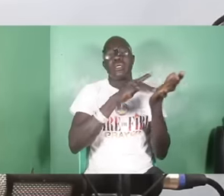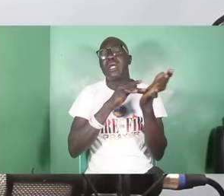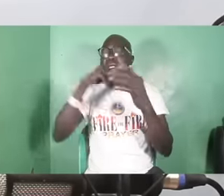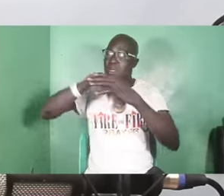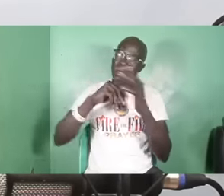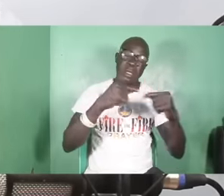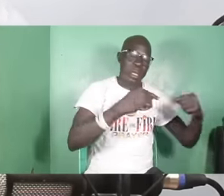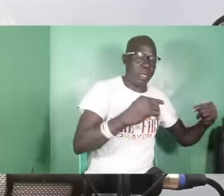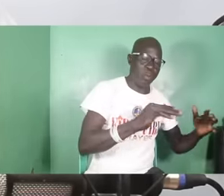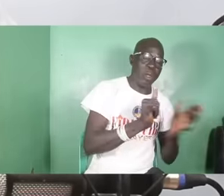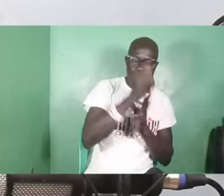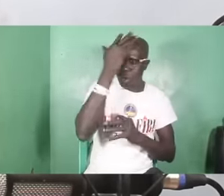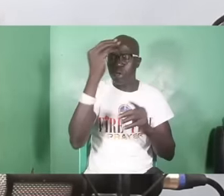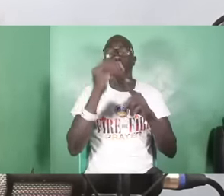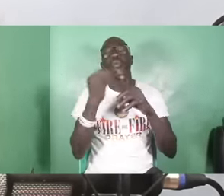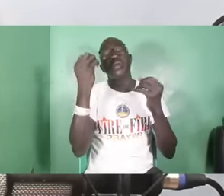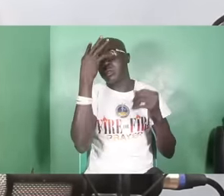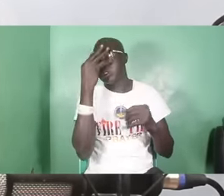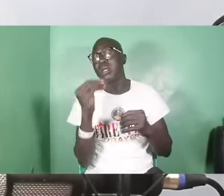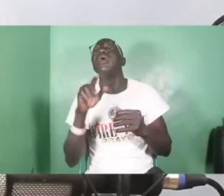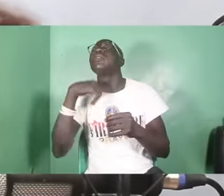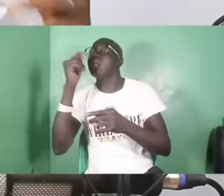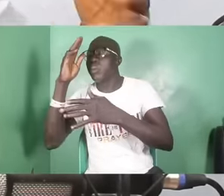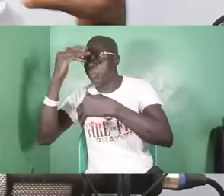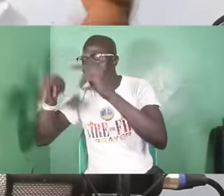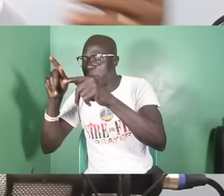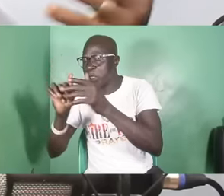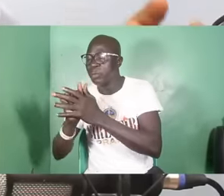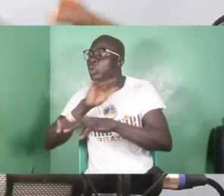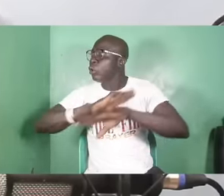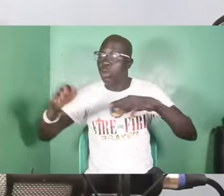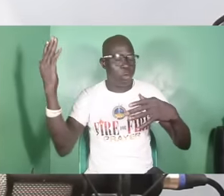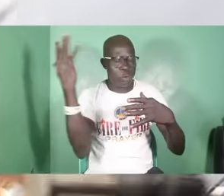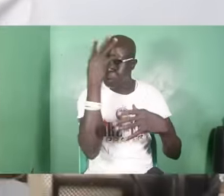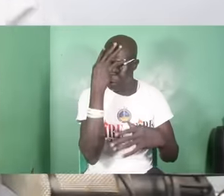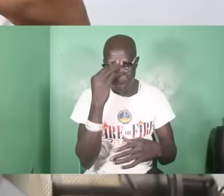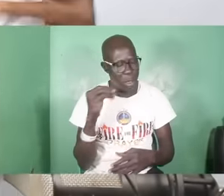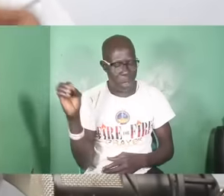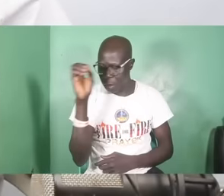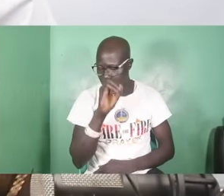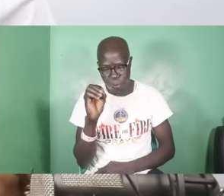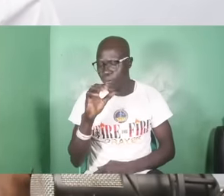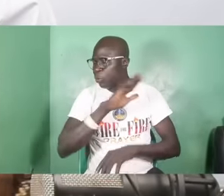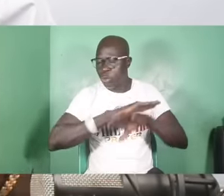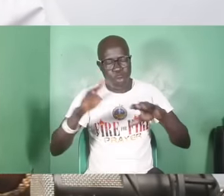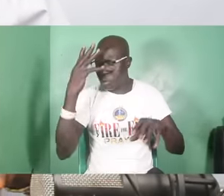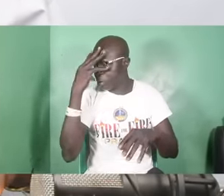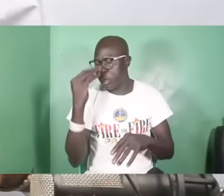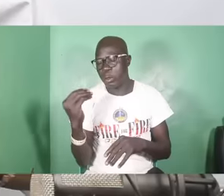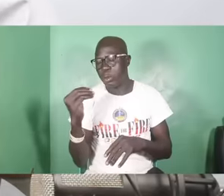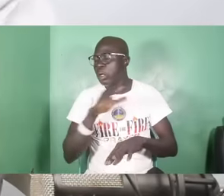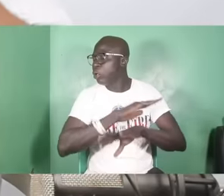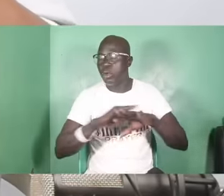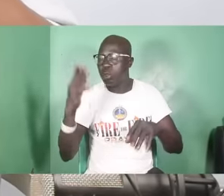was under some injuries of enemy. Because he's still born. Ẹ sọ pé tó wà lẹ́gbẹ̀ẹ́. Tell the person beside me. Ẹni mọ sun. Má sun. Má sun. Má sun.